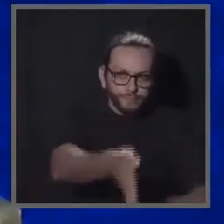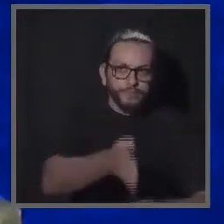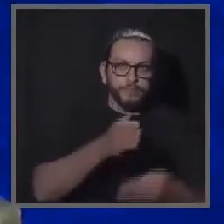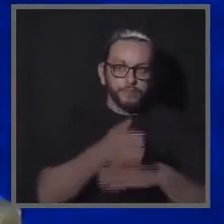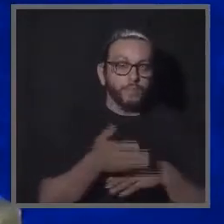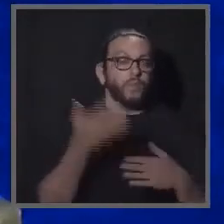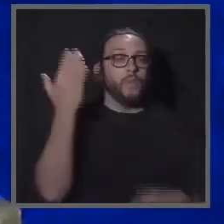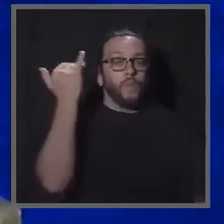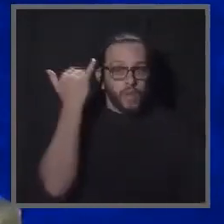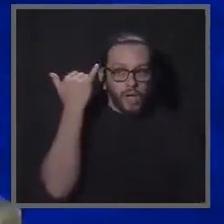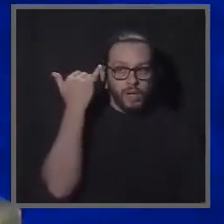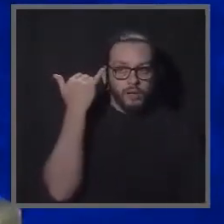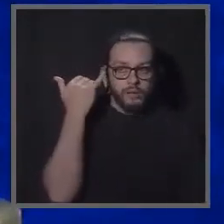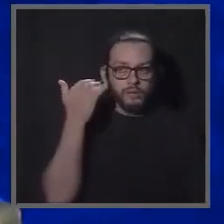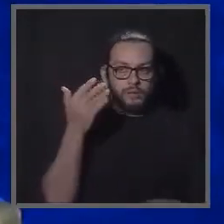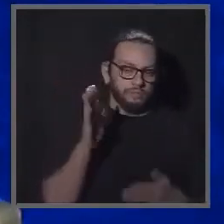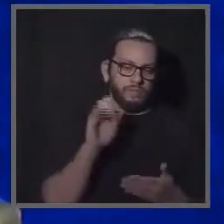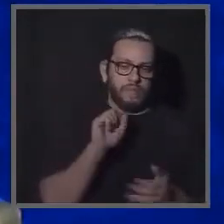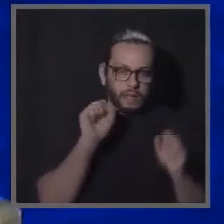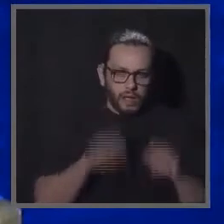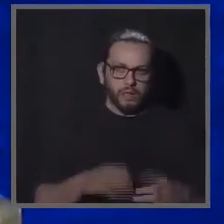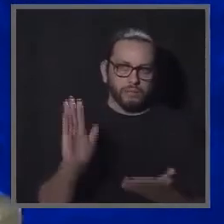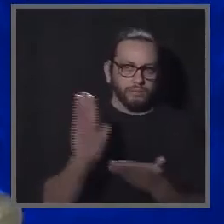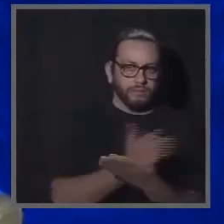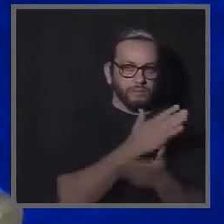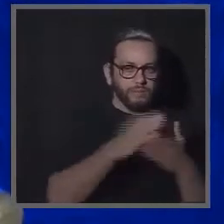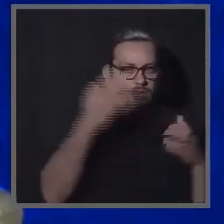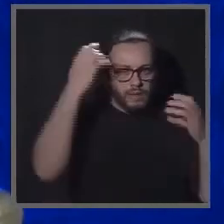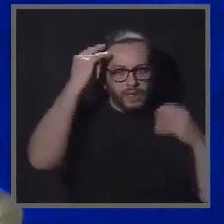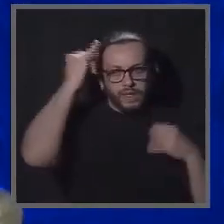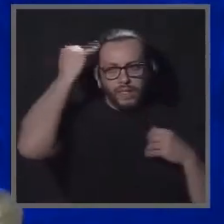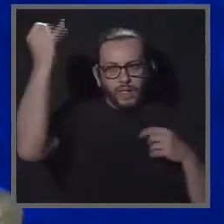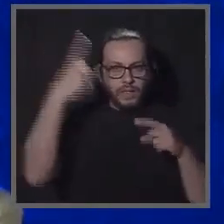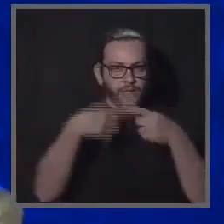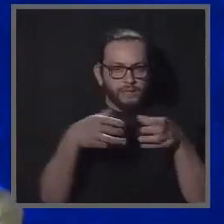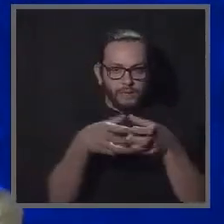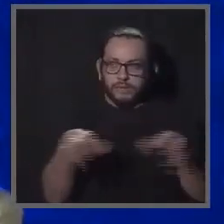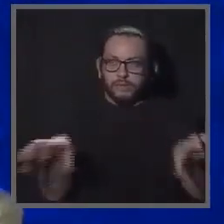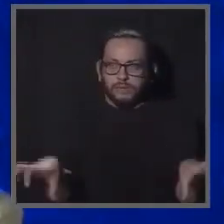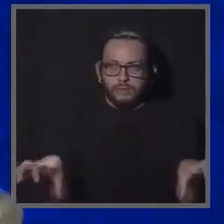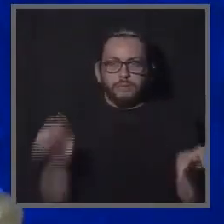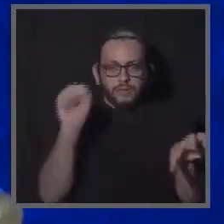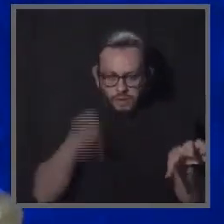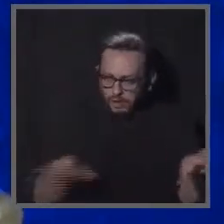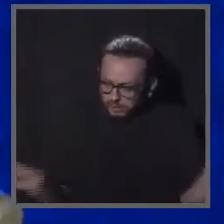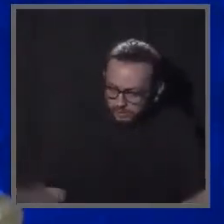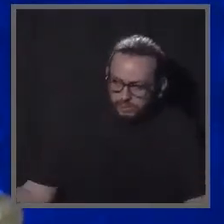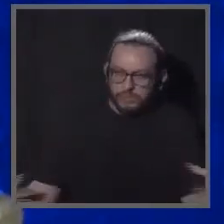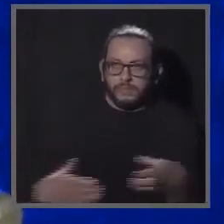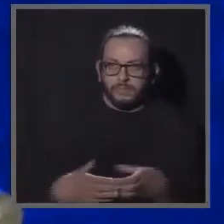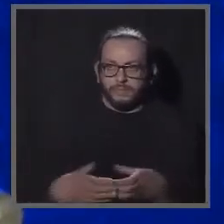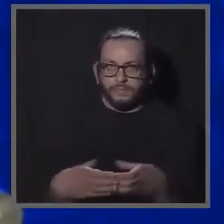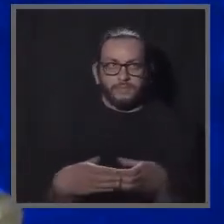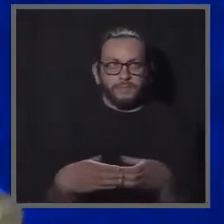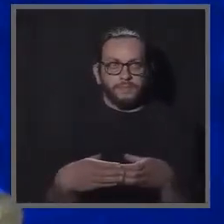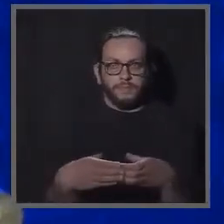specific ways of thinking and working in specific fields. And cooperative